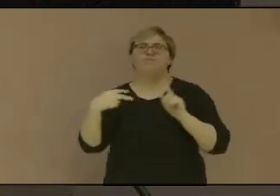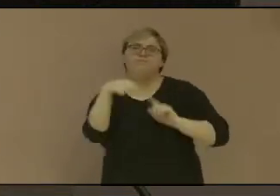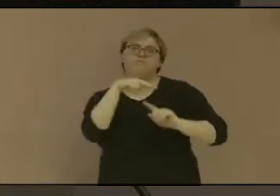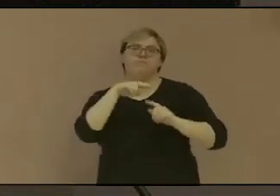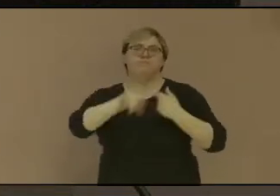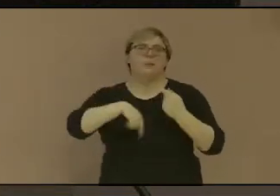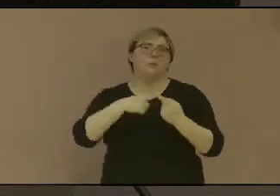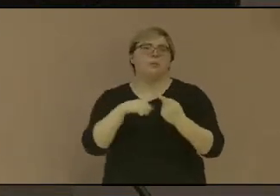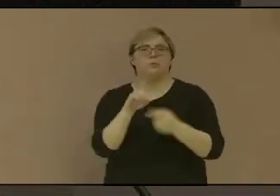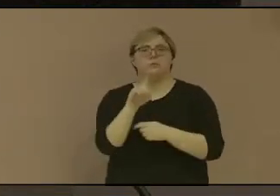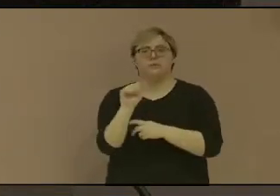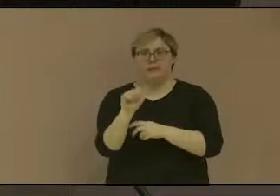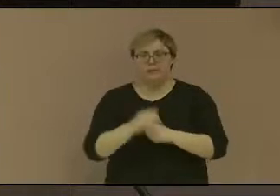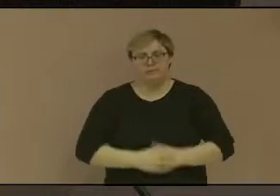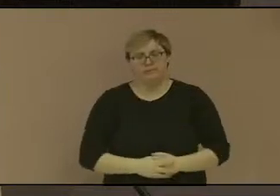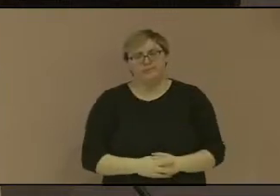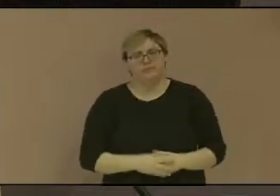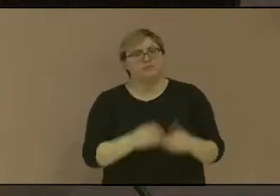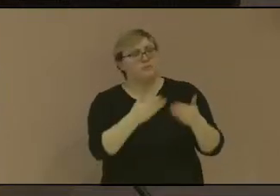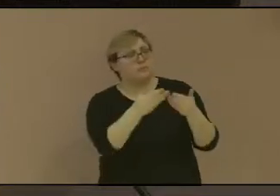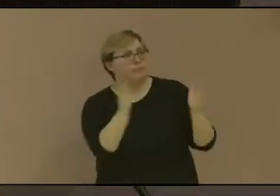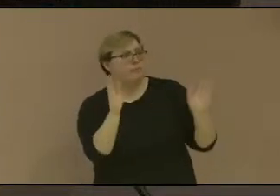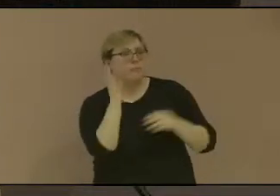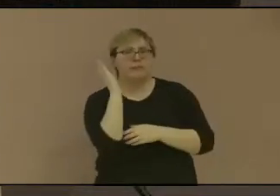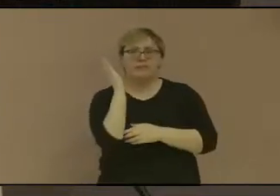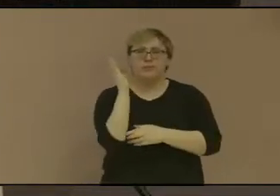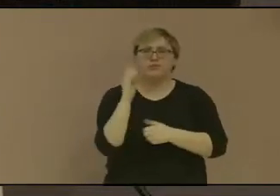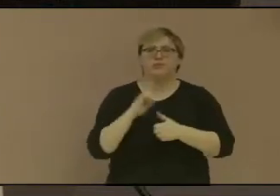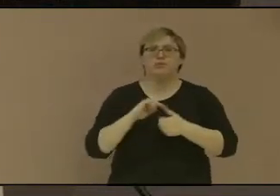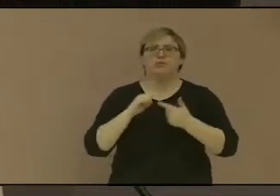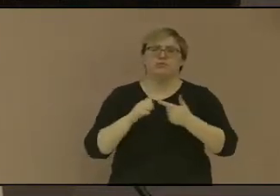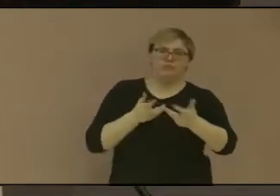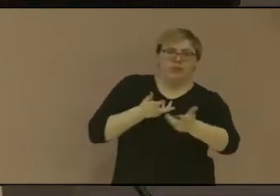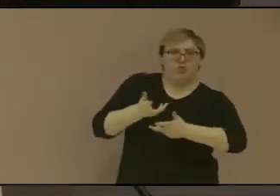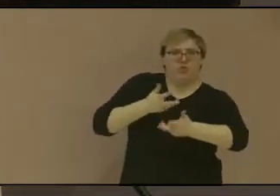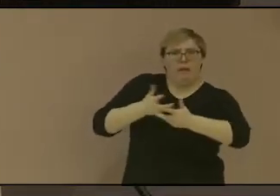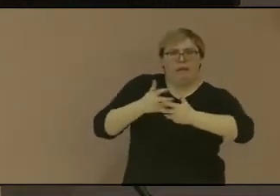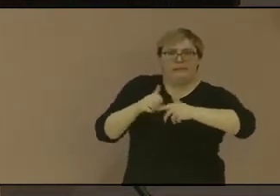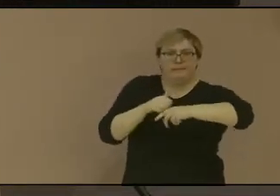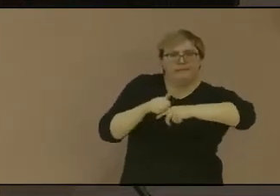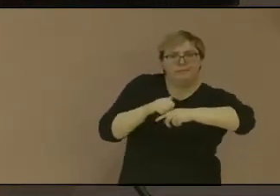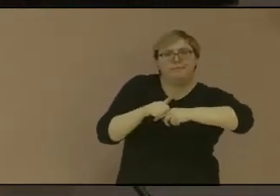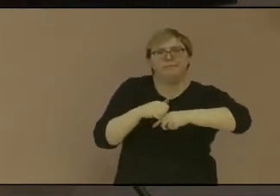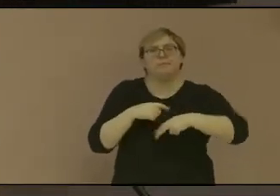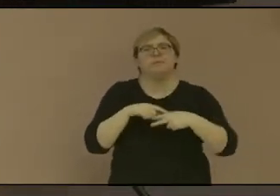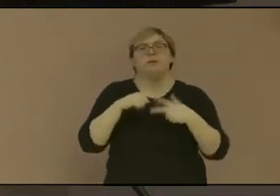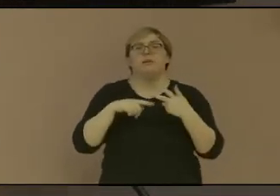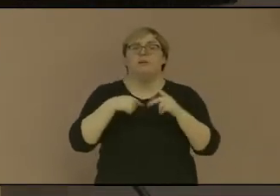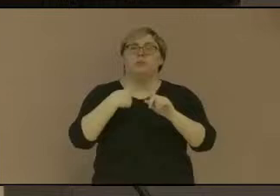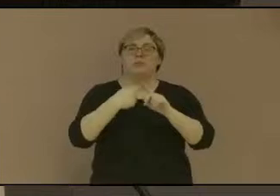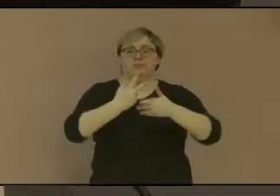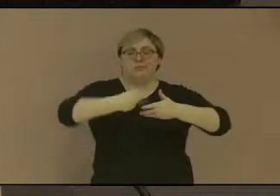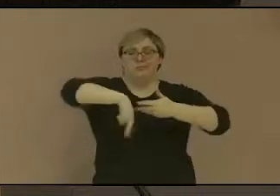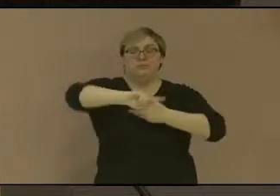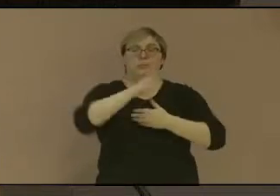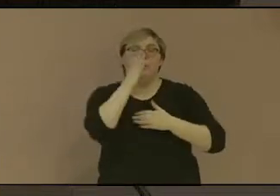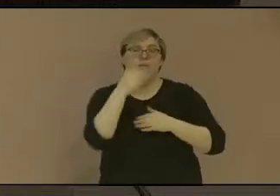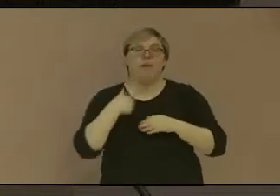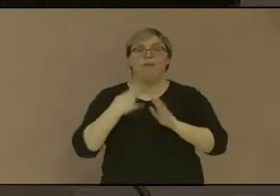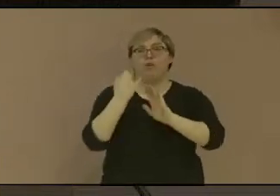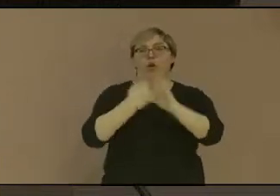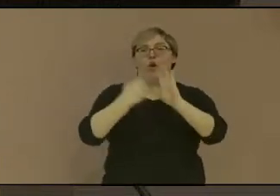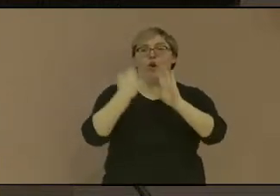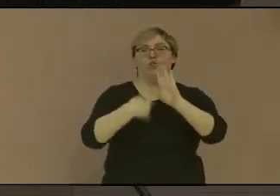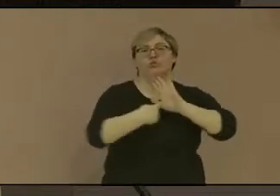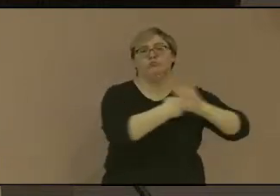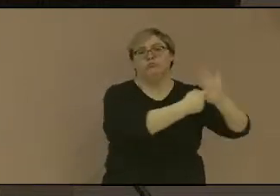our interactive tutorials, and our upcoming art showcase in 2 weeks, we have explored disability as a lens